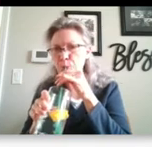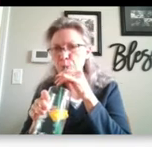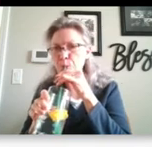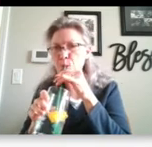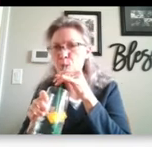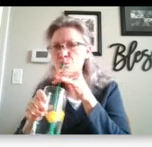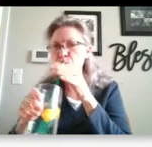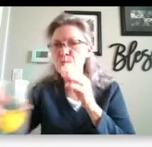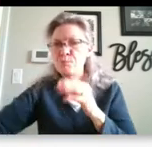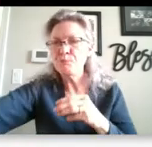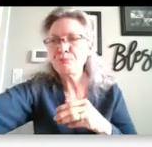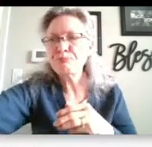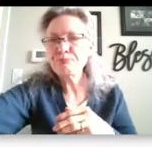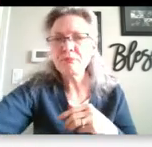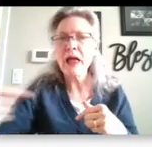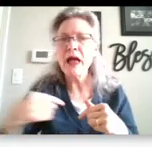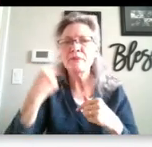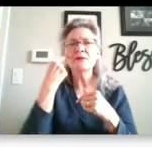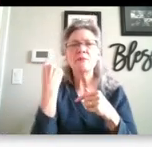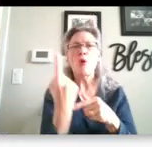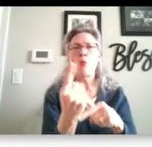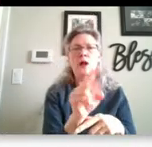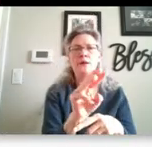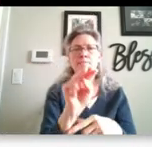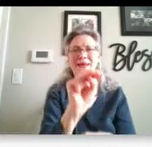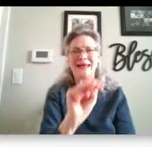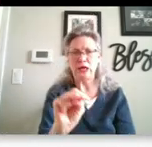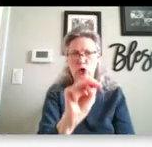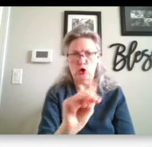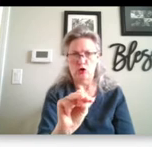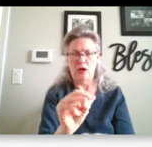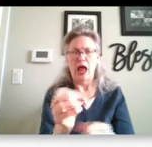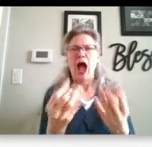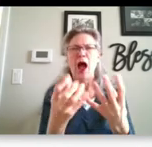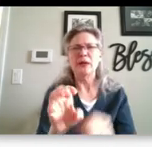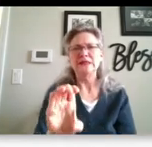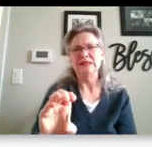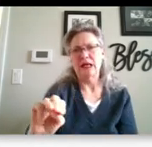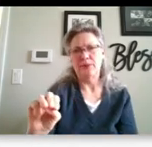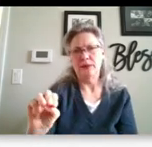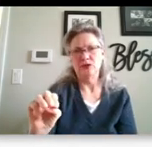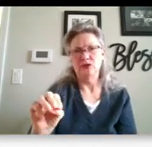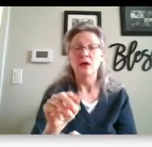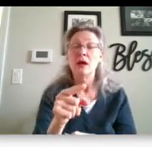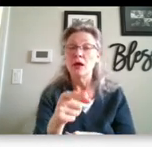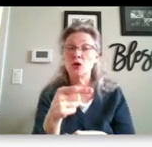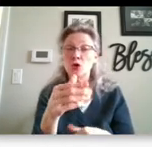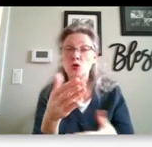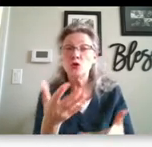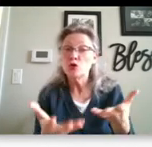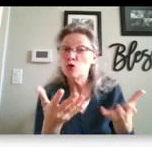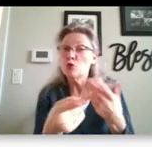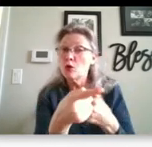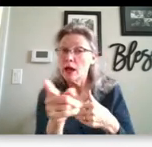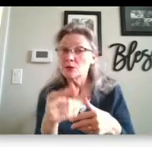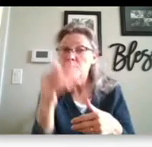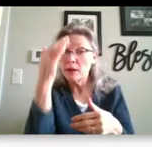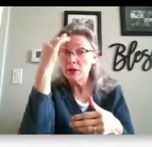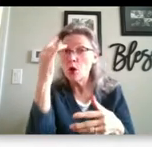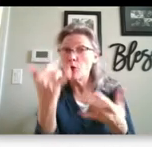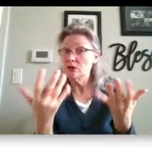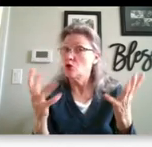and I want to know how many centimeters that is. You guys probably already know this one. That's why I'm using this one to prove it to you, right? So